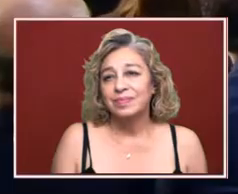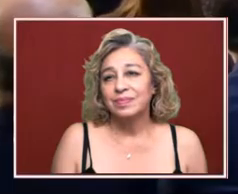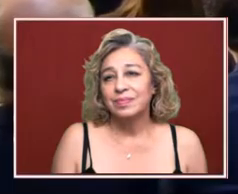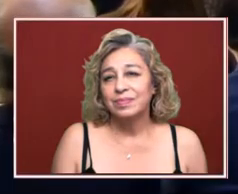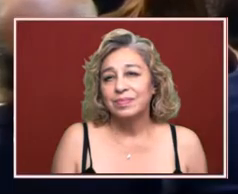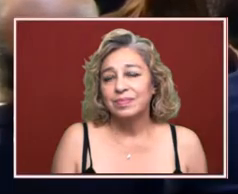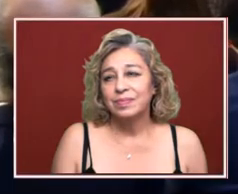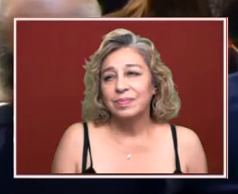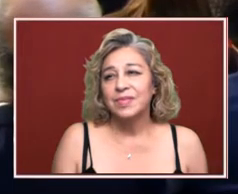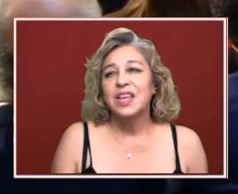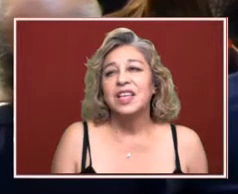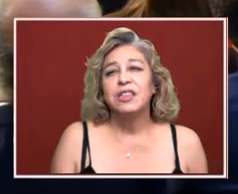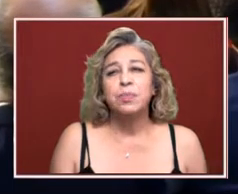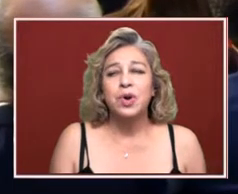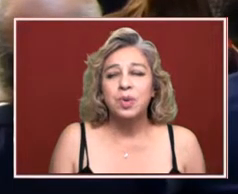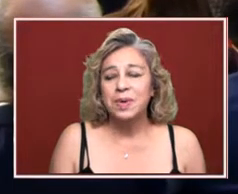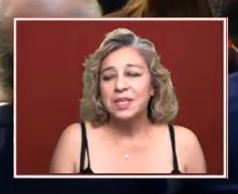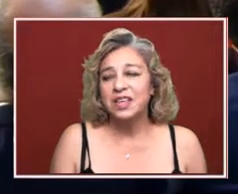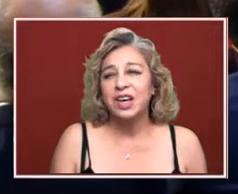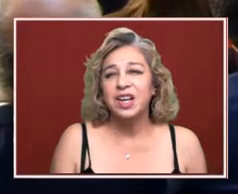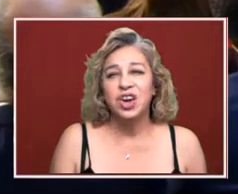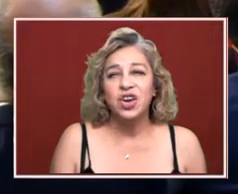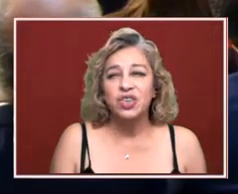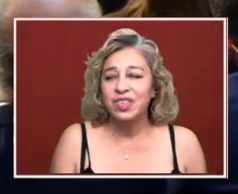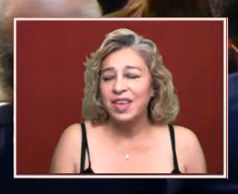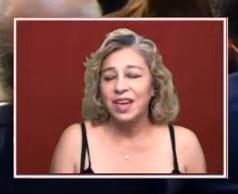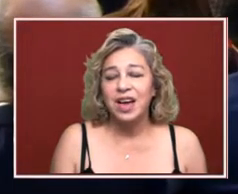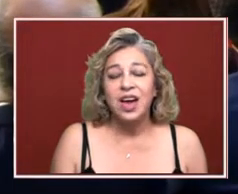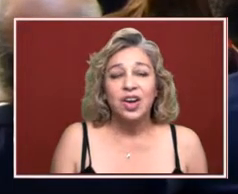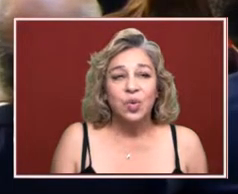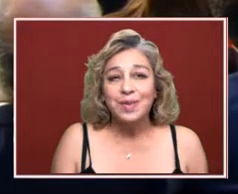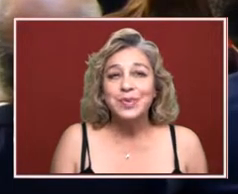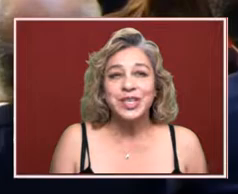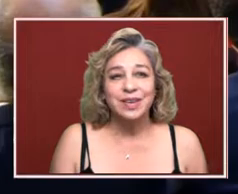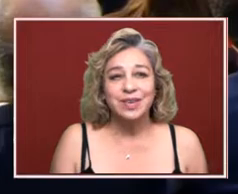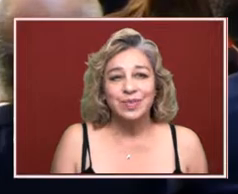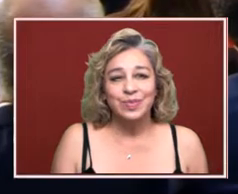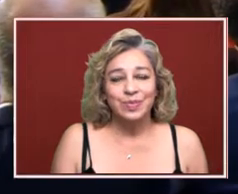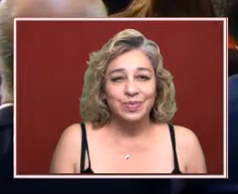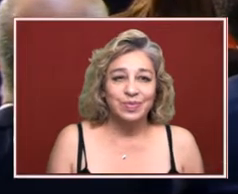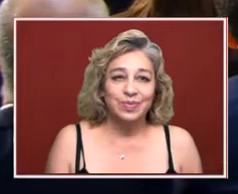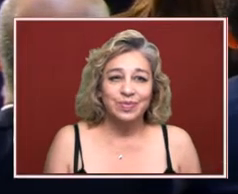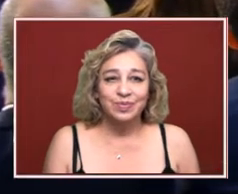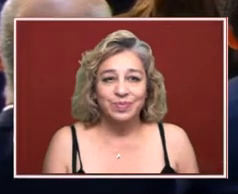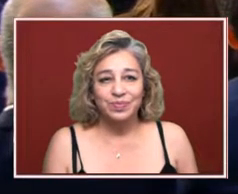desterrar la corrupción. The purpose of unearthing corruption.